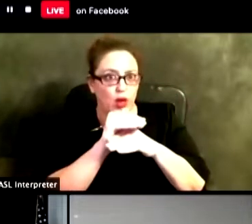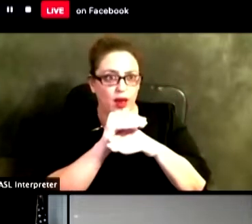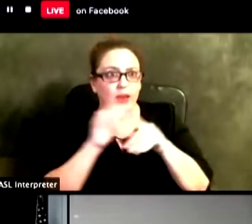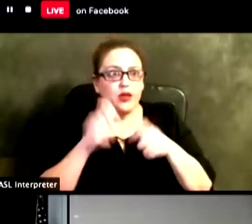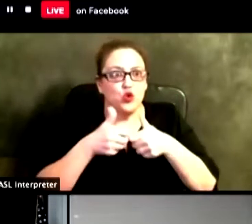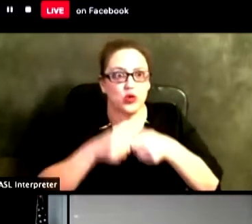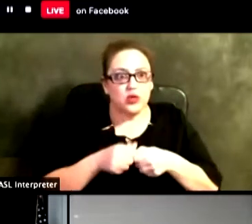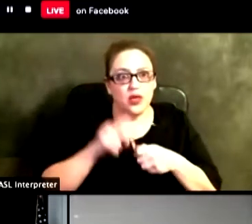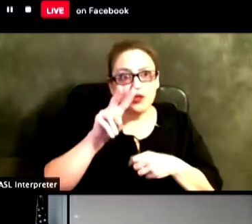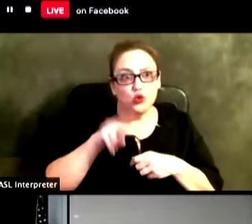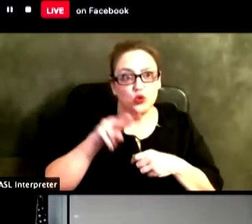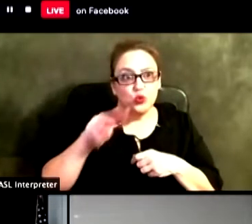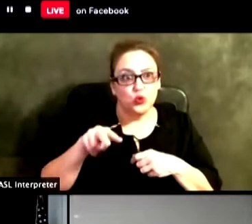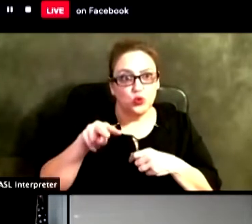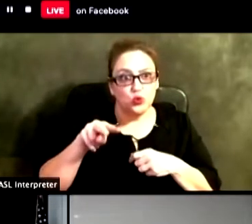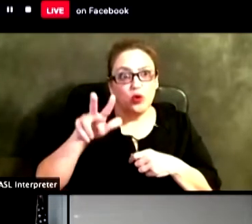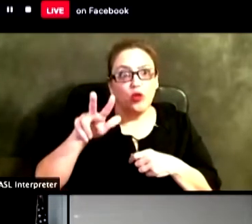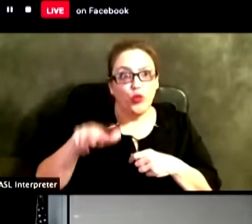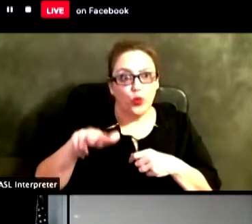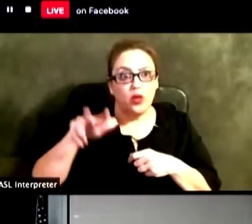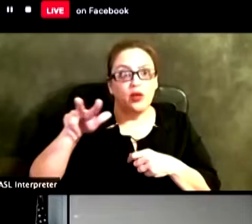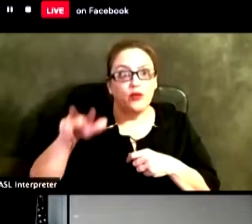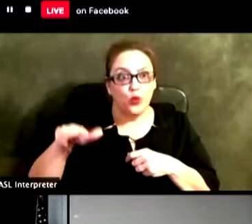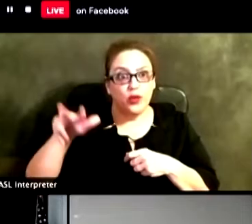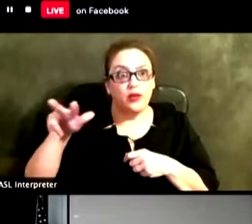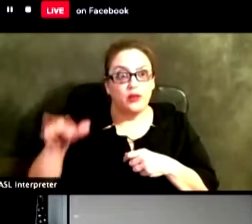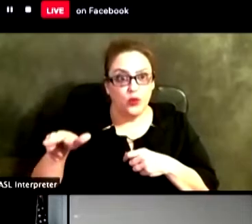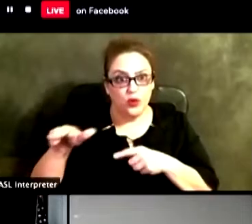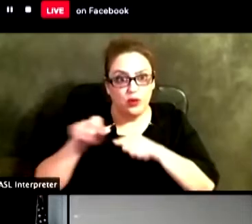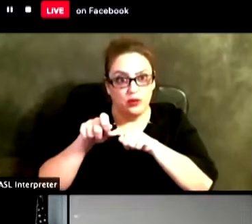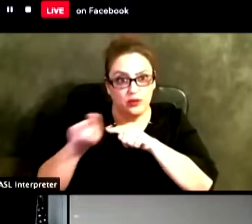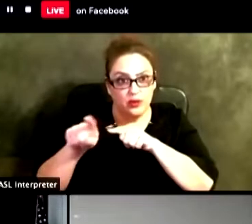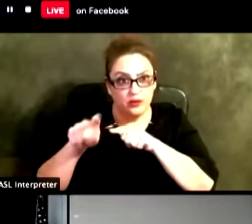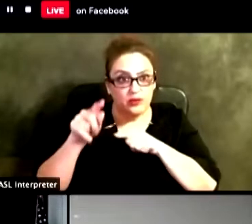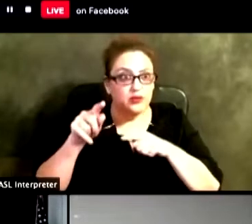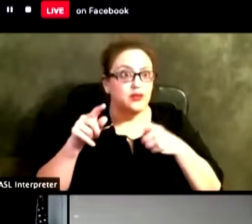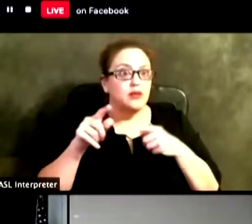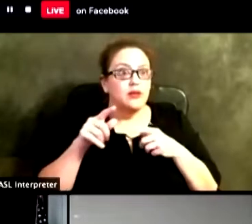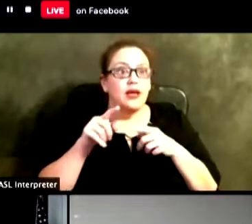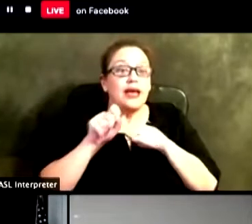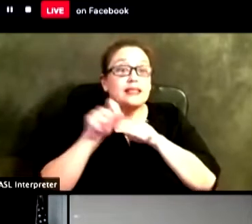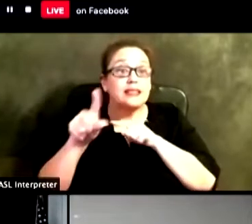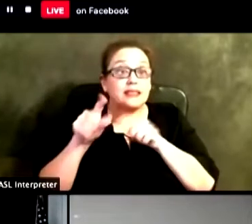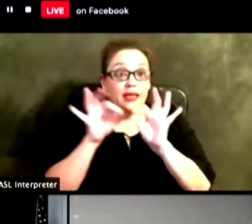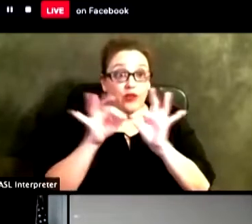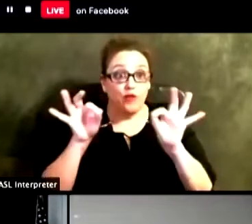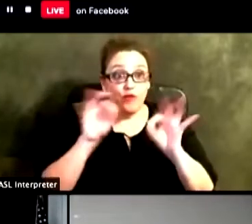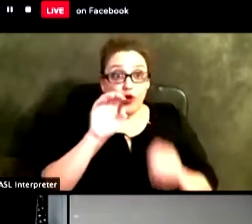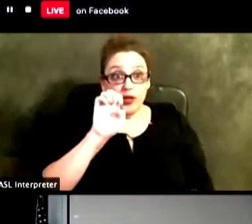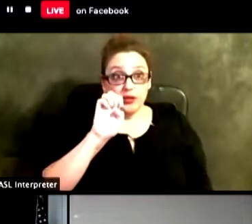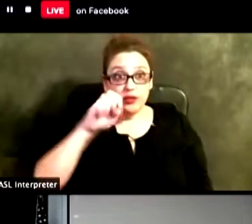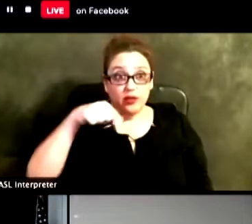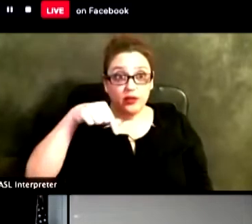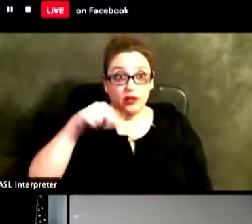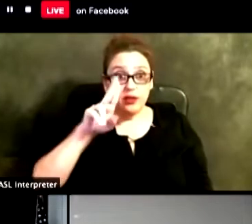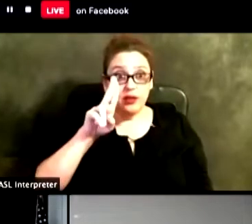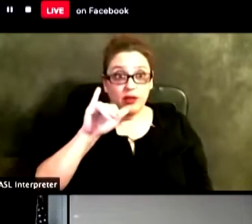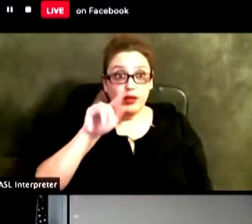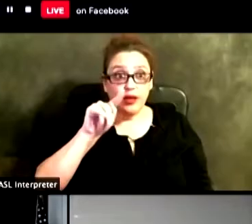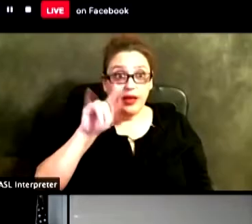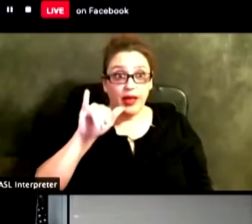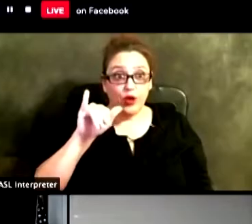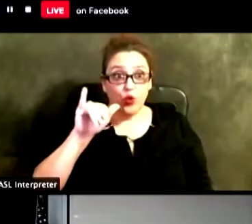22333. That's two twos and three threes. And if you haven't texted yet, just text the phrase EQUITYSLC and hit send, and